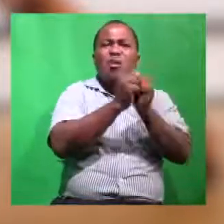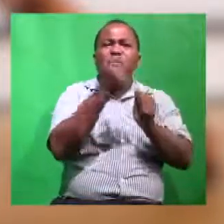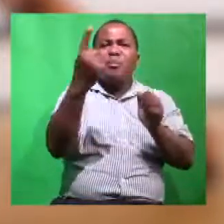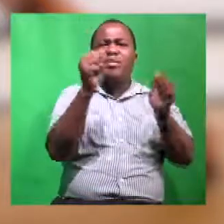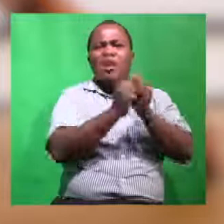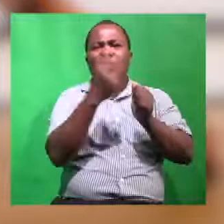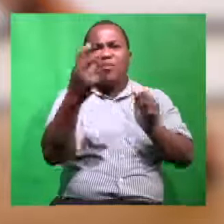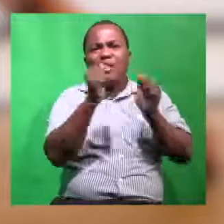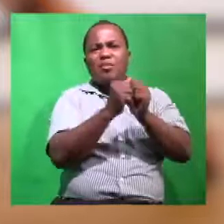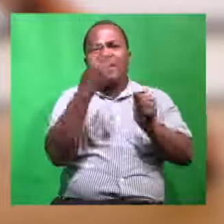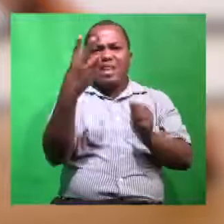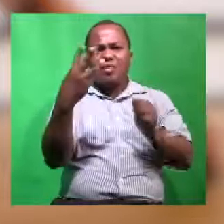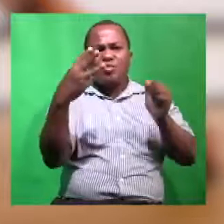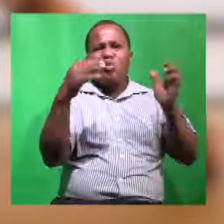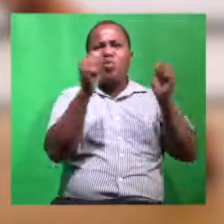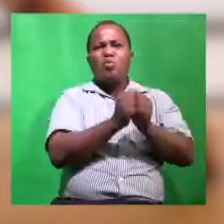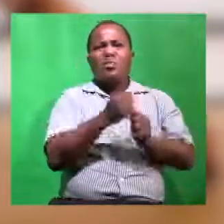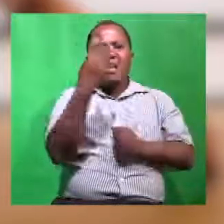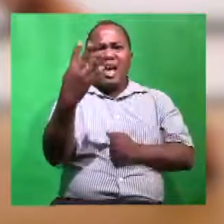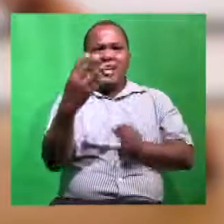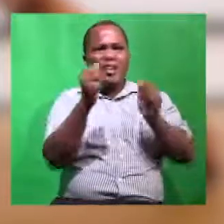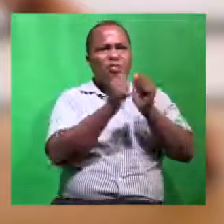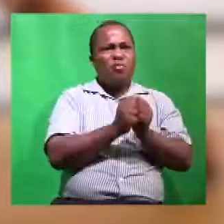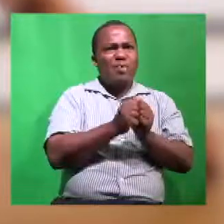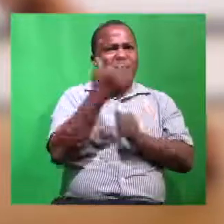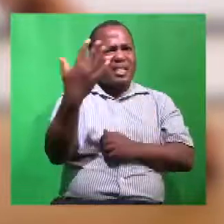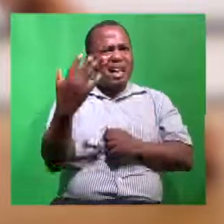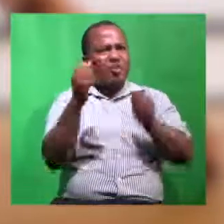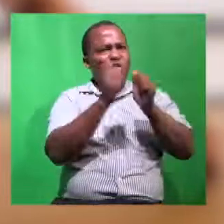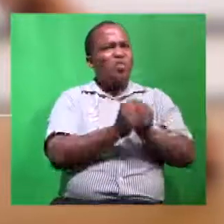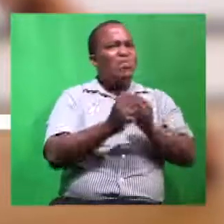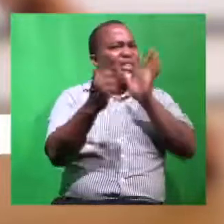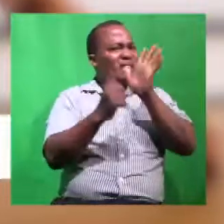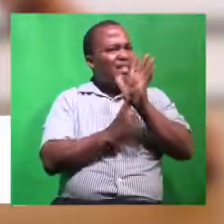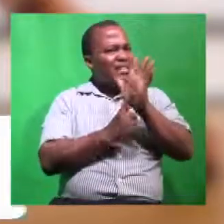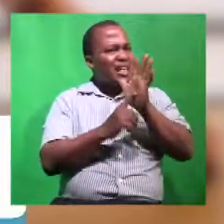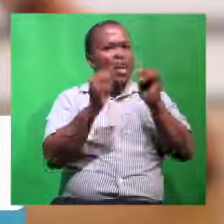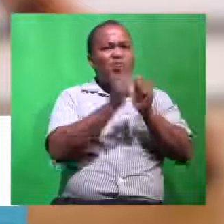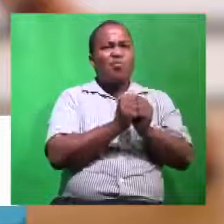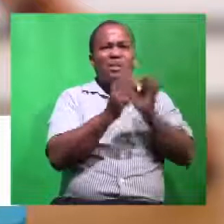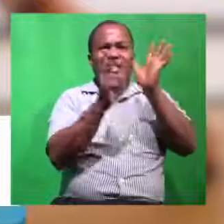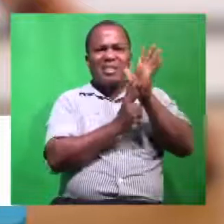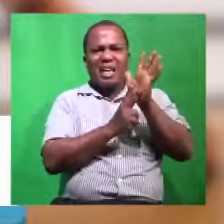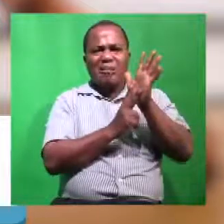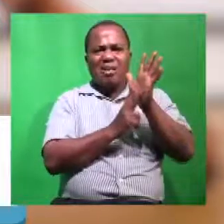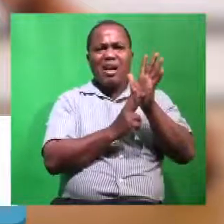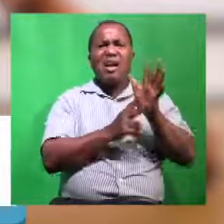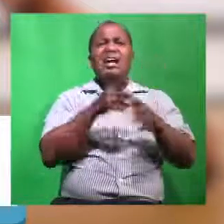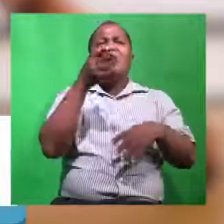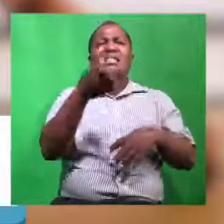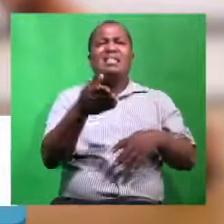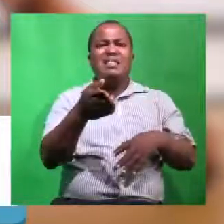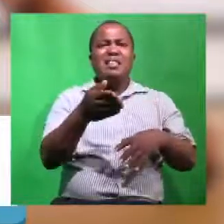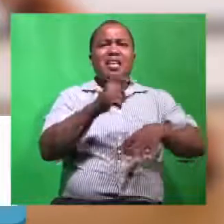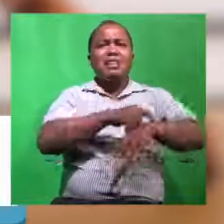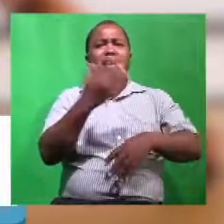not maybe grown up enough to get married, maybe 15 years, 16 years, they are engaging to get married. And sometimes